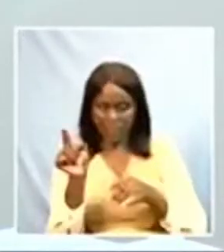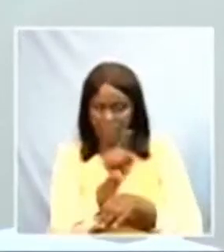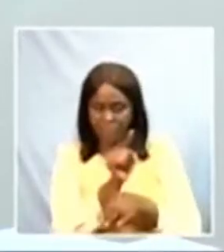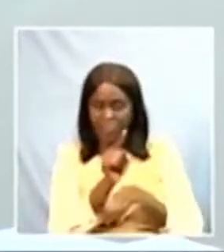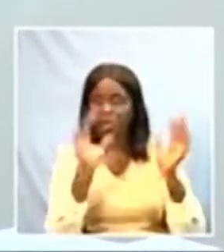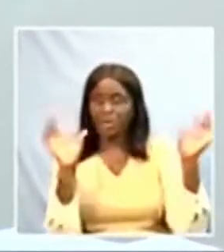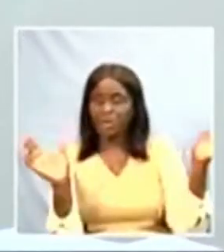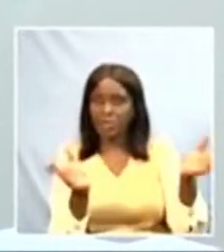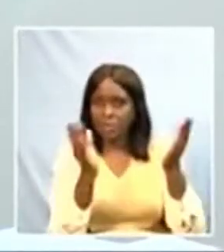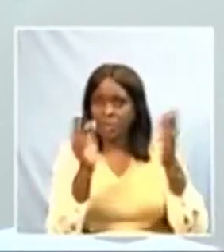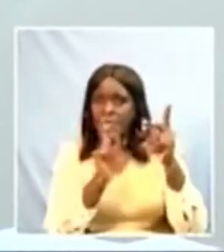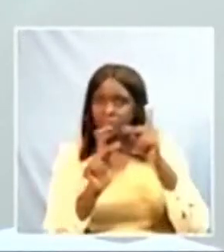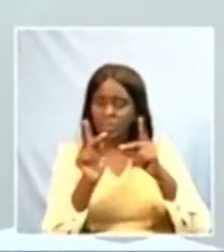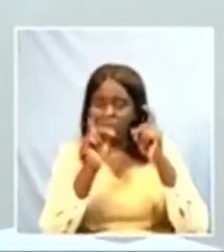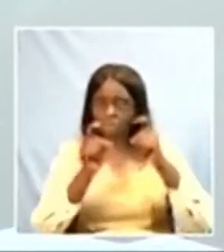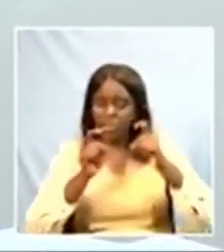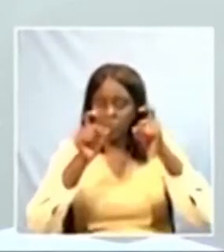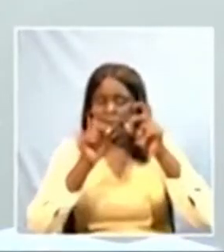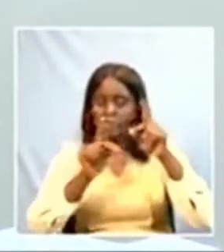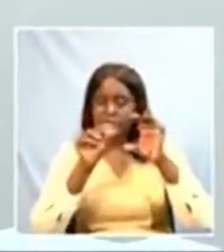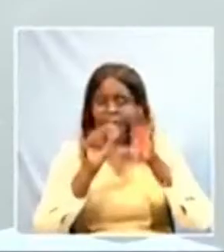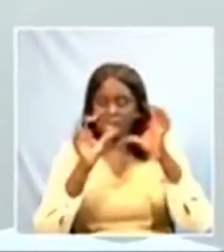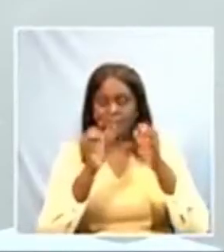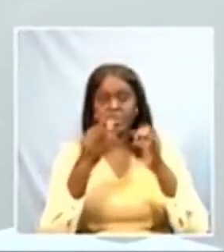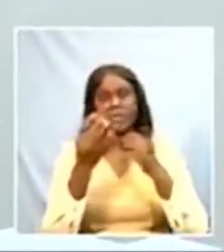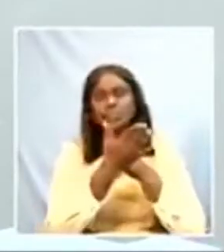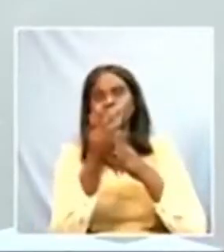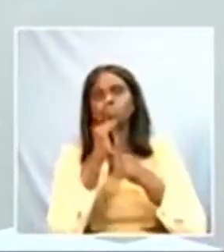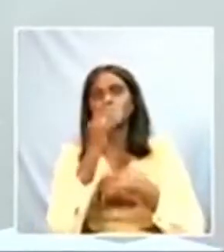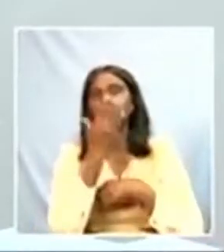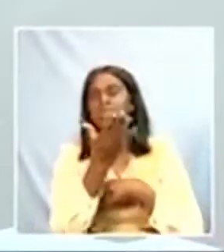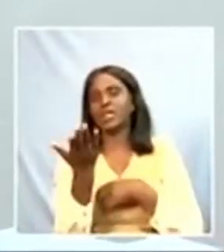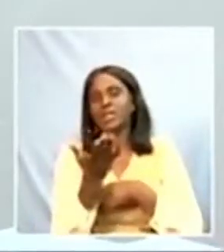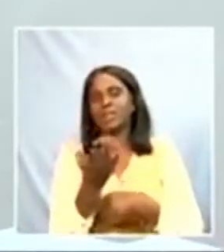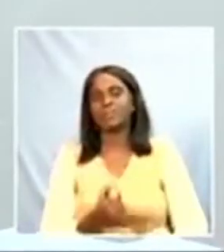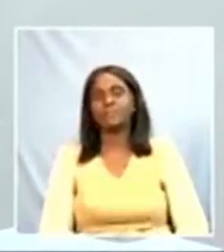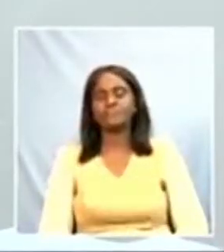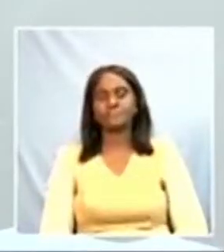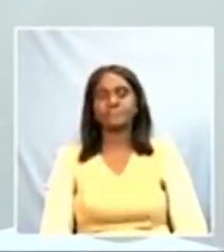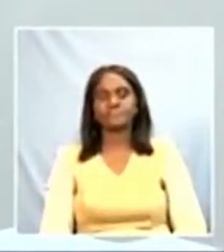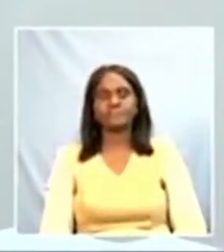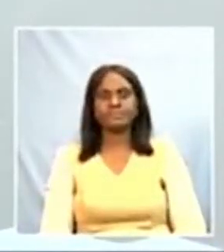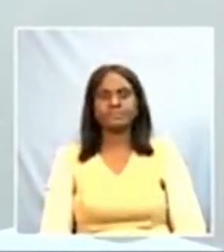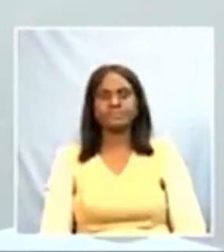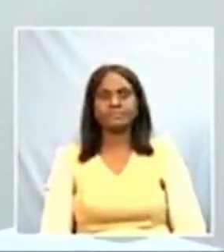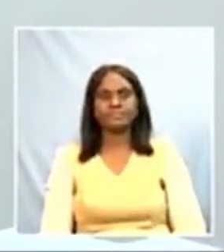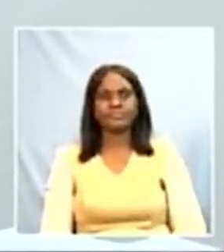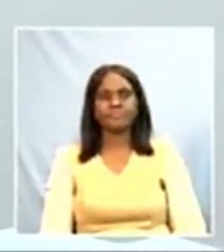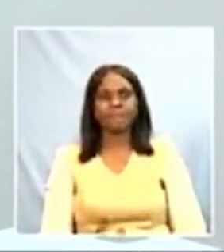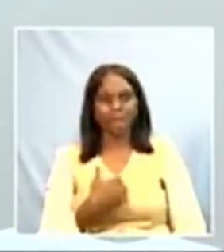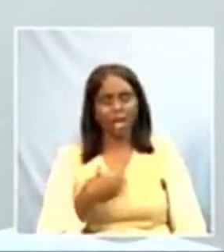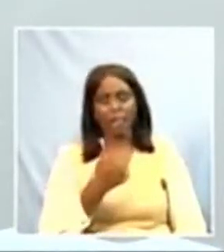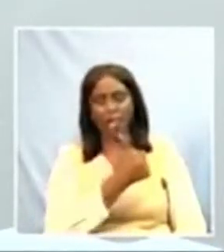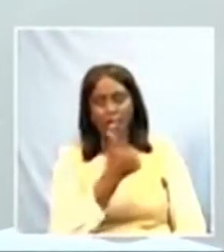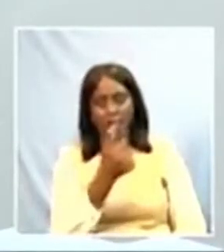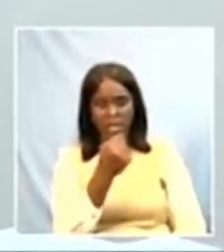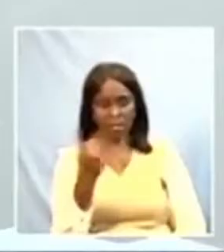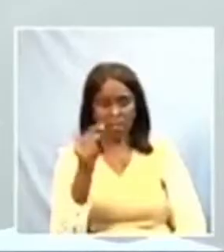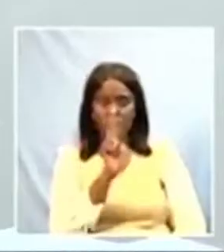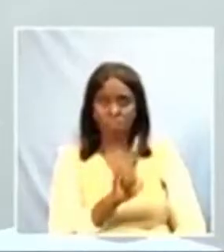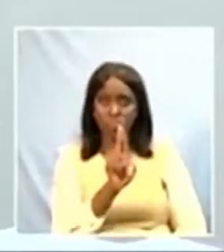of promoting people in the councils, many of you will not be there. But because the other tools they're